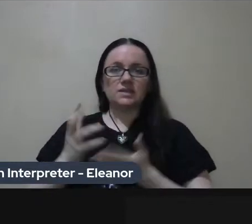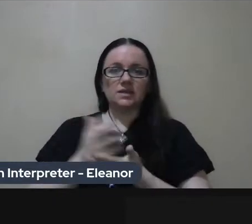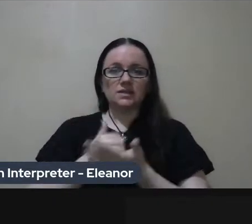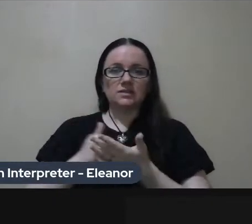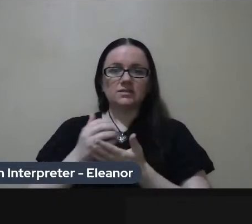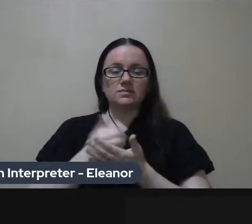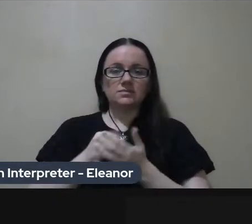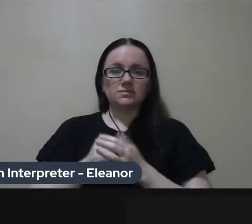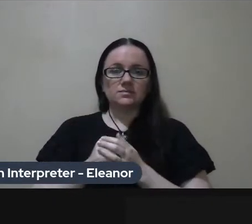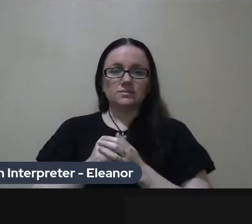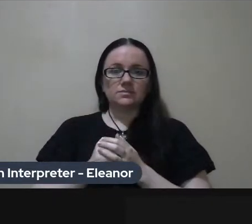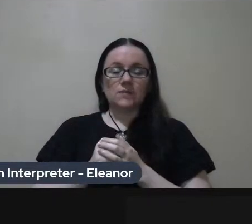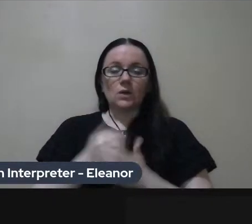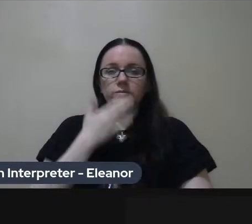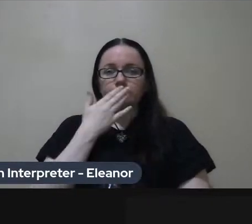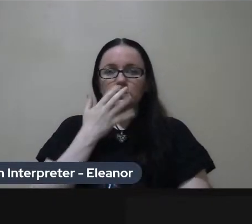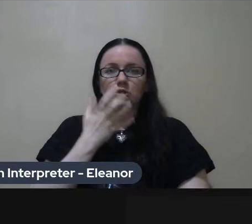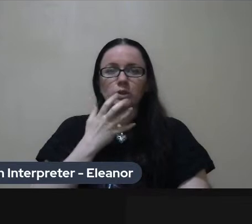Oops, sorry.